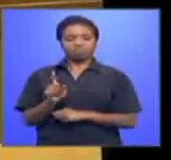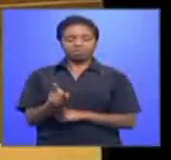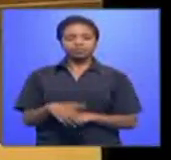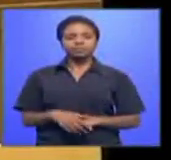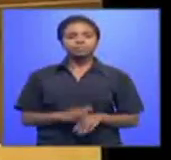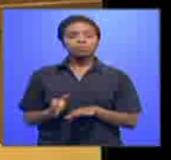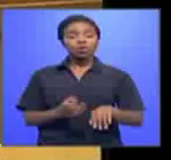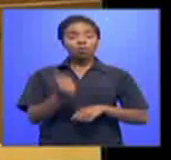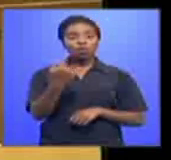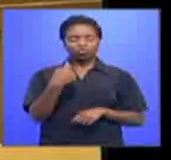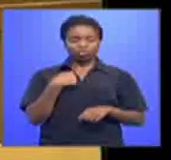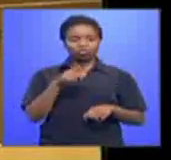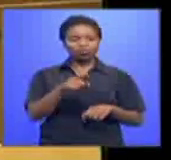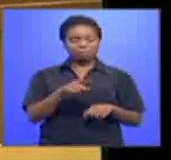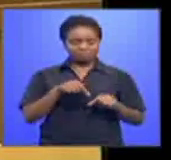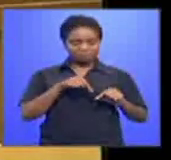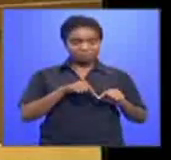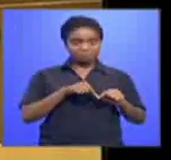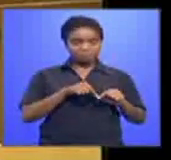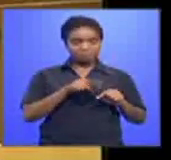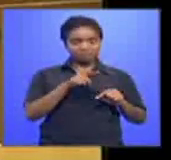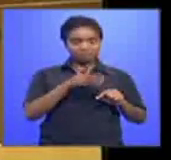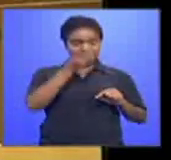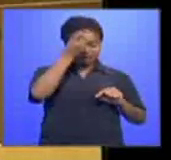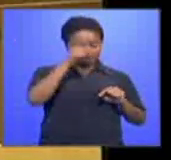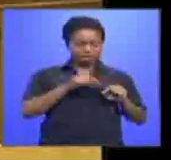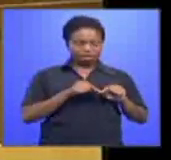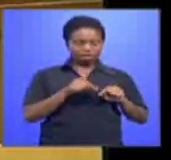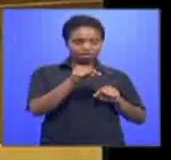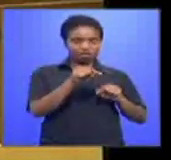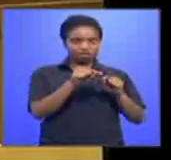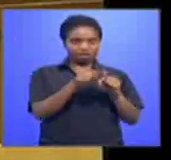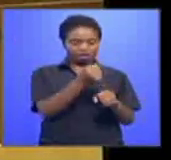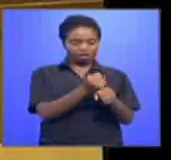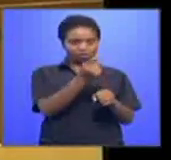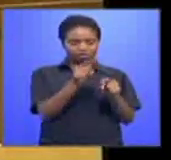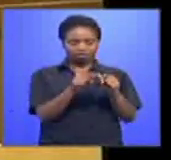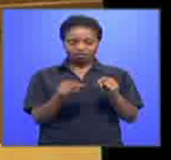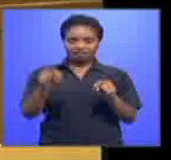Free State Gauteng logistics and industrial corridor.